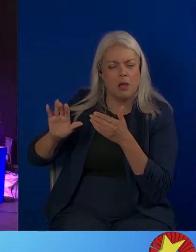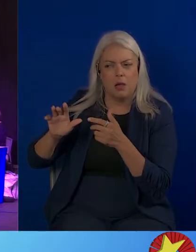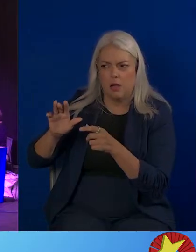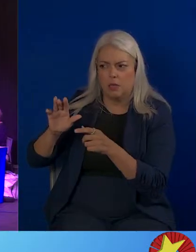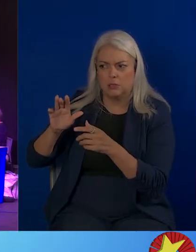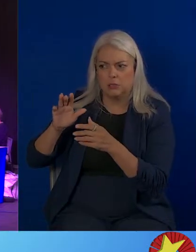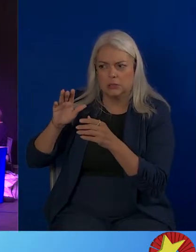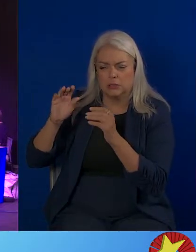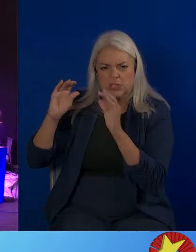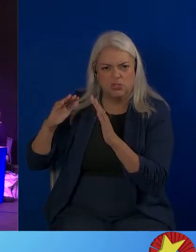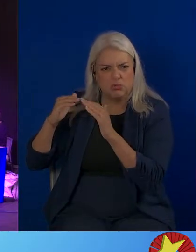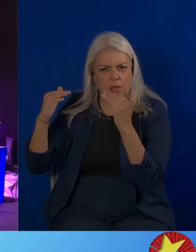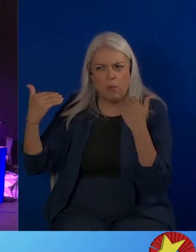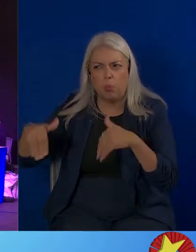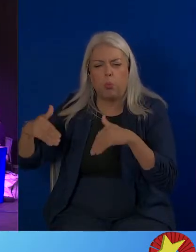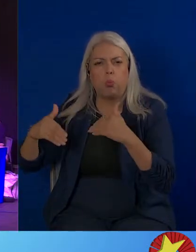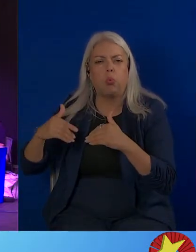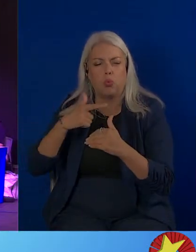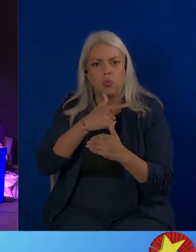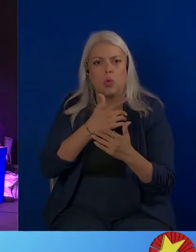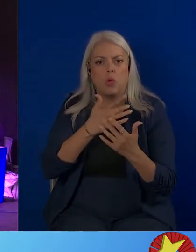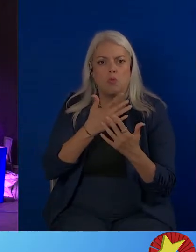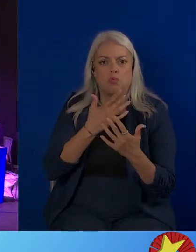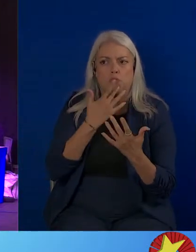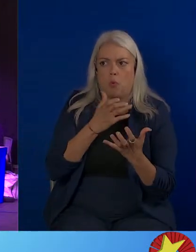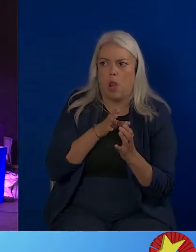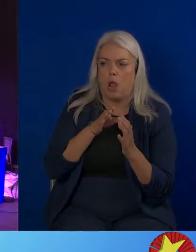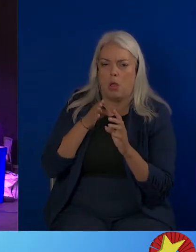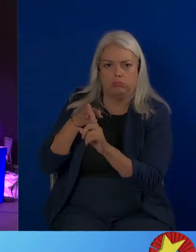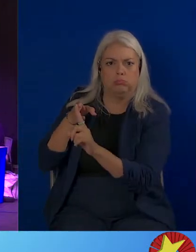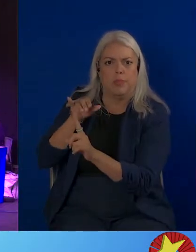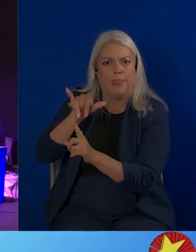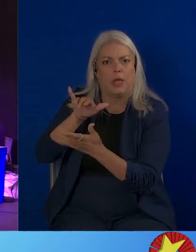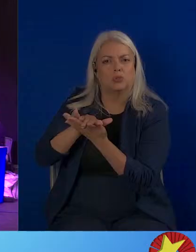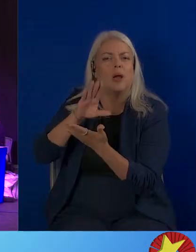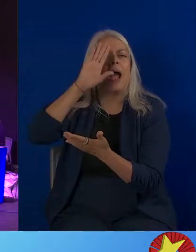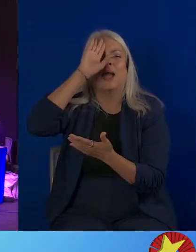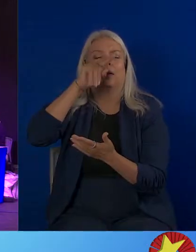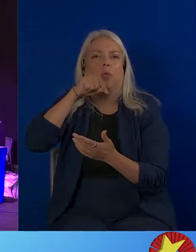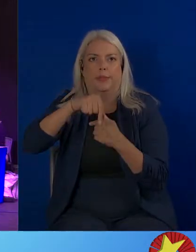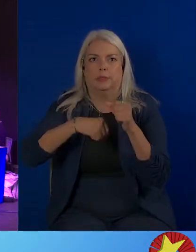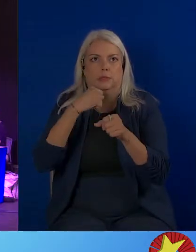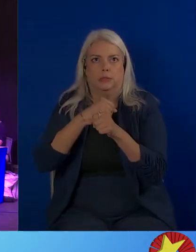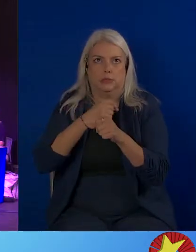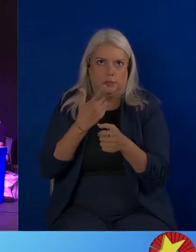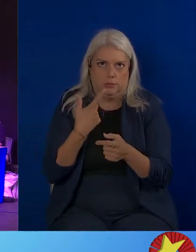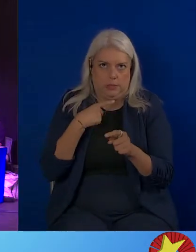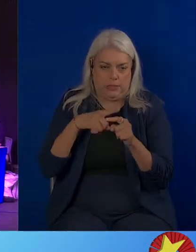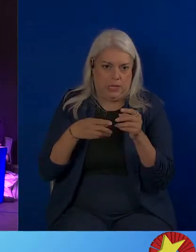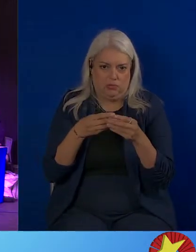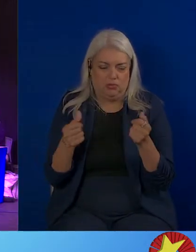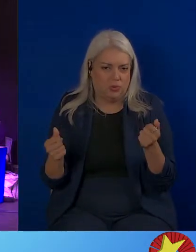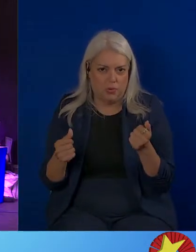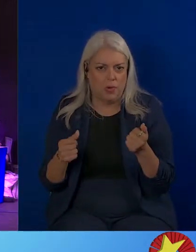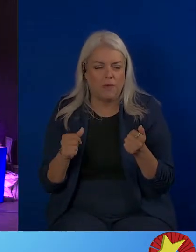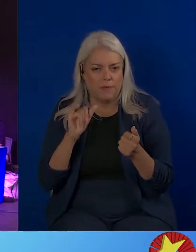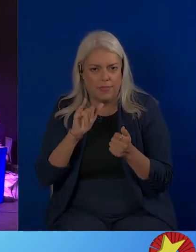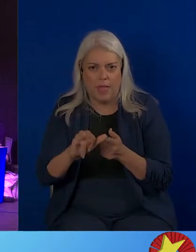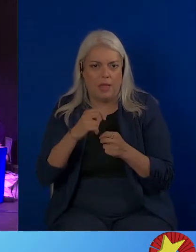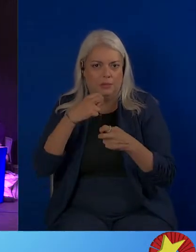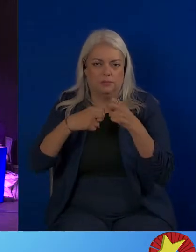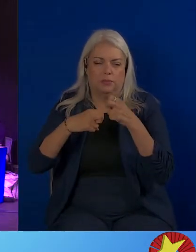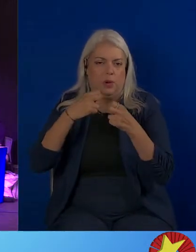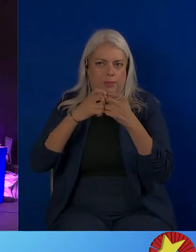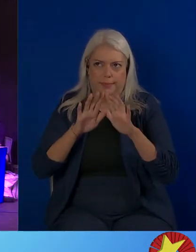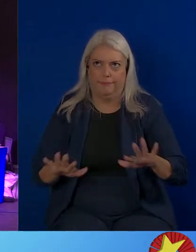attending your institution. So we can't, I know that's not an issue that we can solve right now this year. It is a problem that is